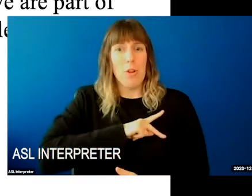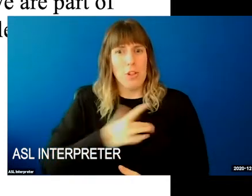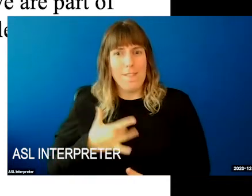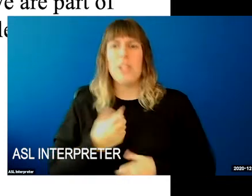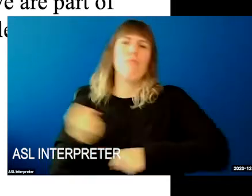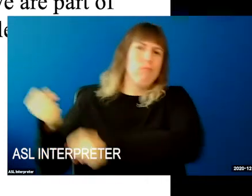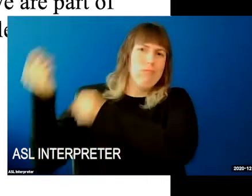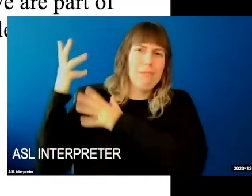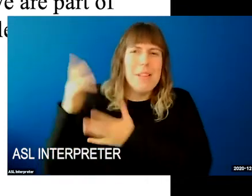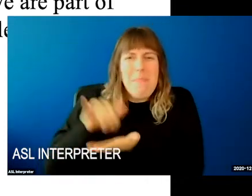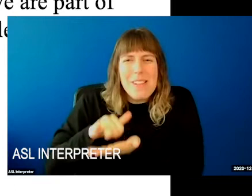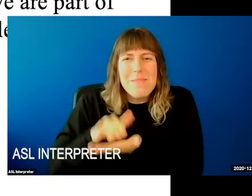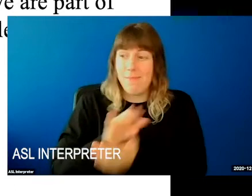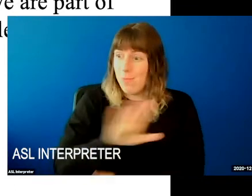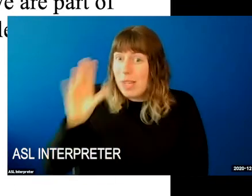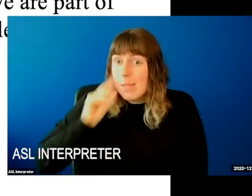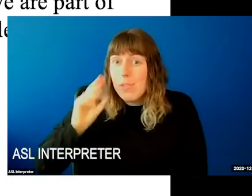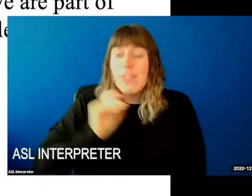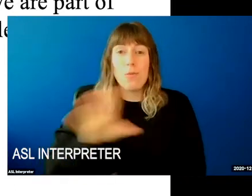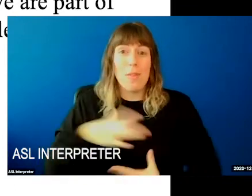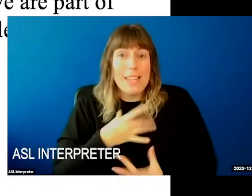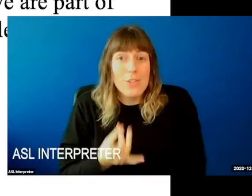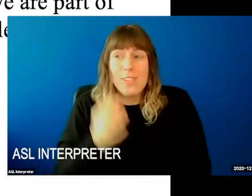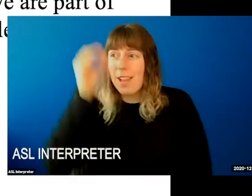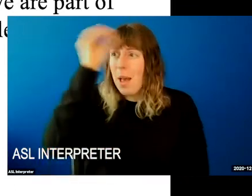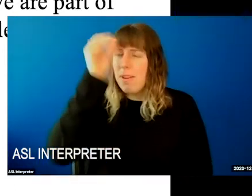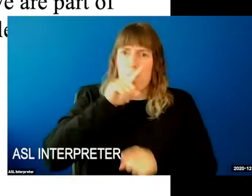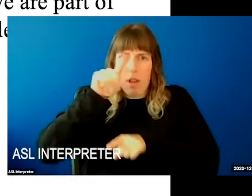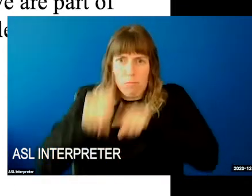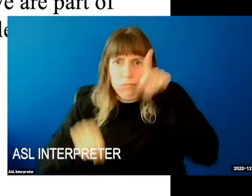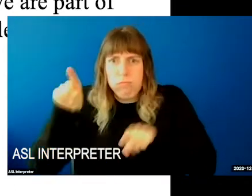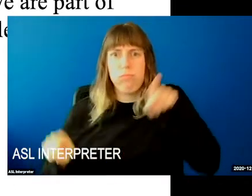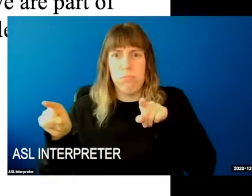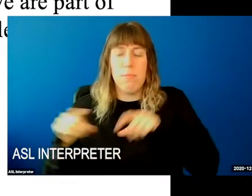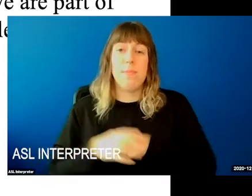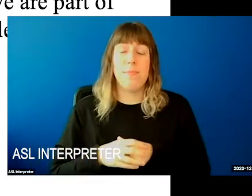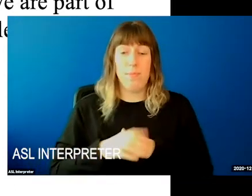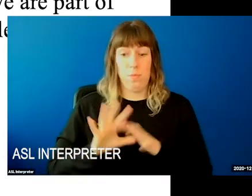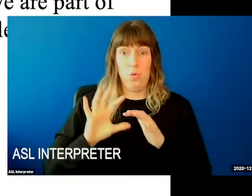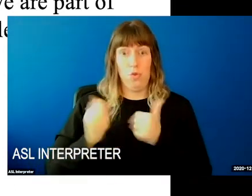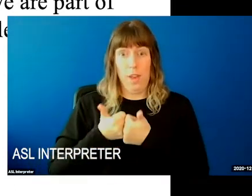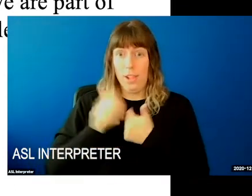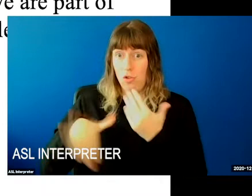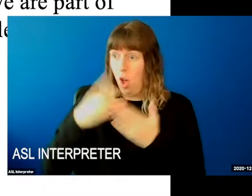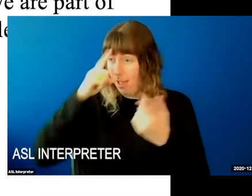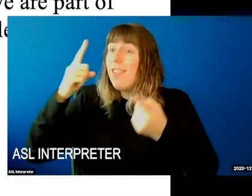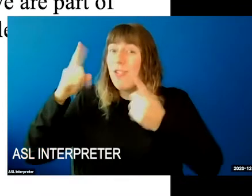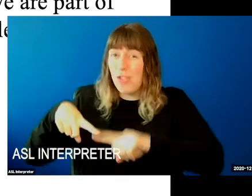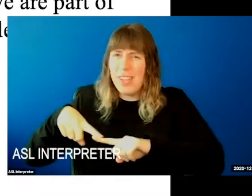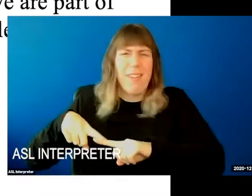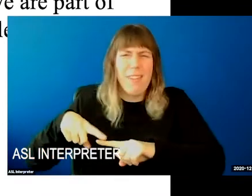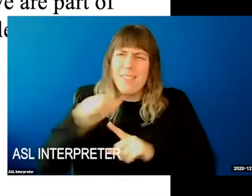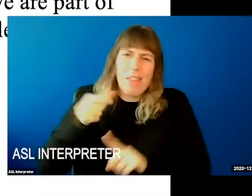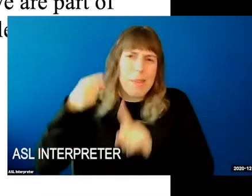have different experiences, interests, opinions. And so the challenge is not how to get everybody to agree,